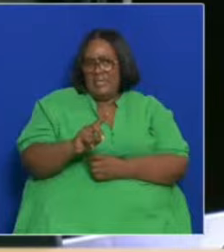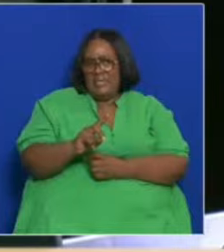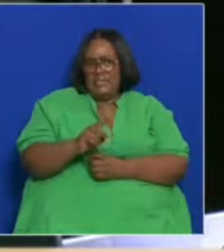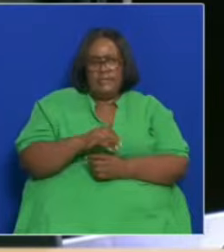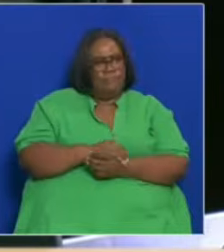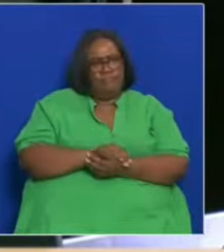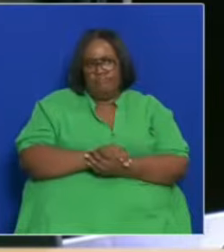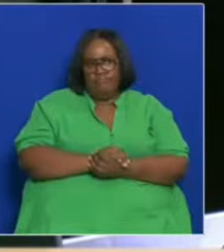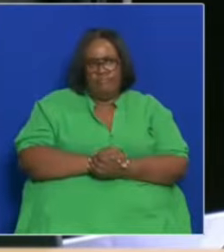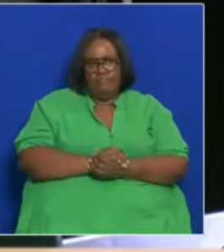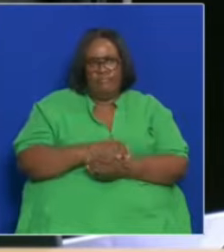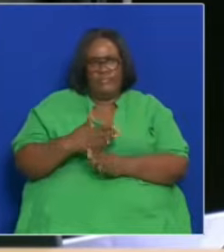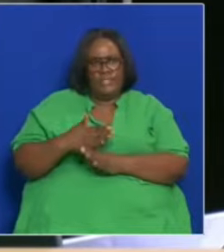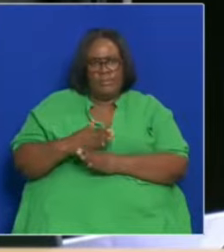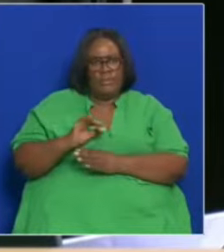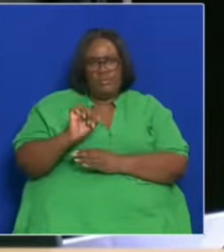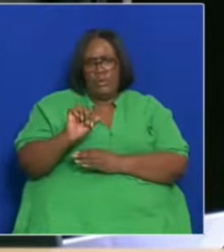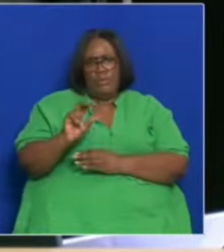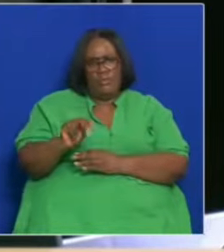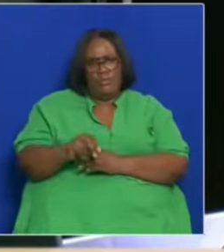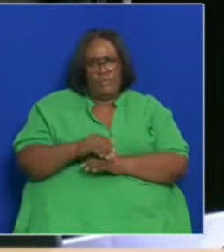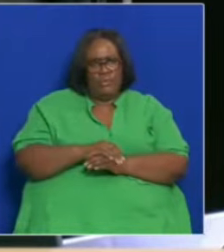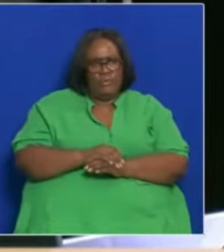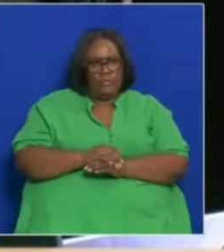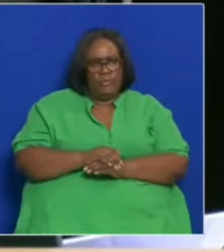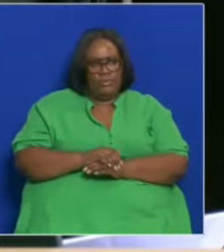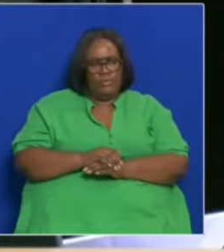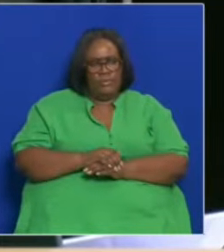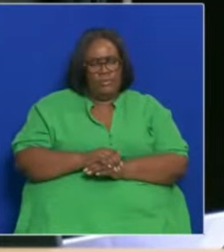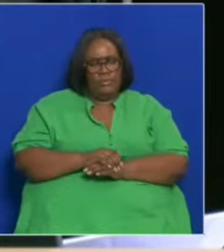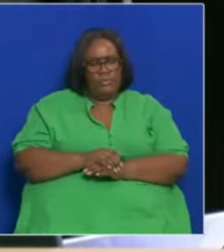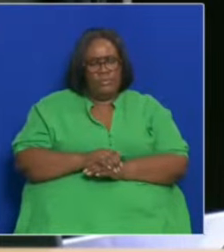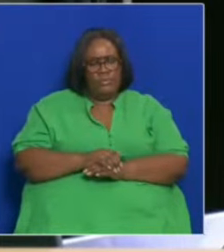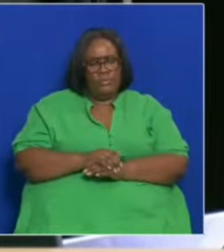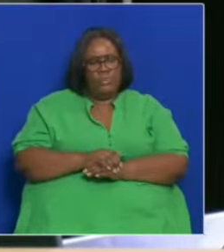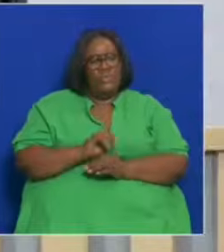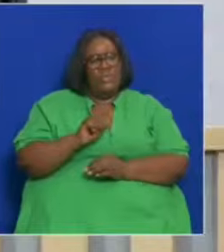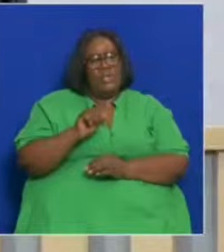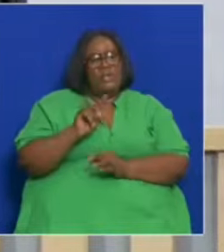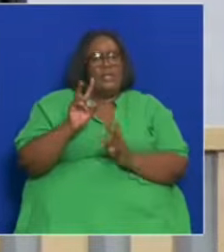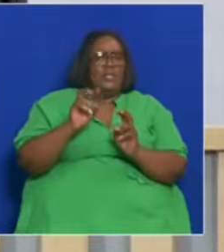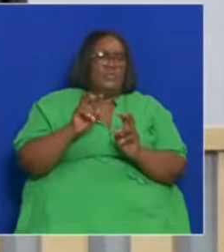answered. Was that question or that issue answered?